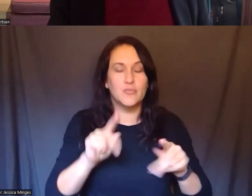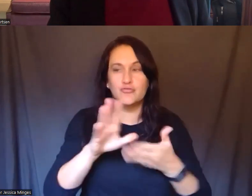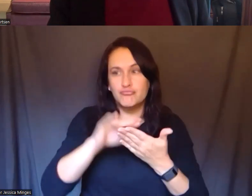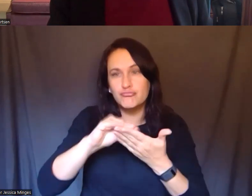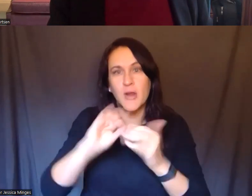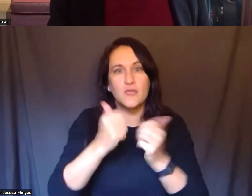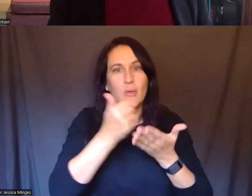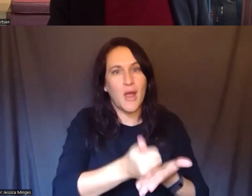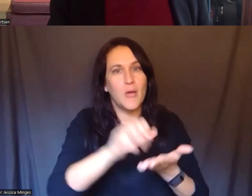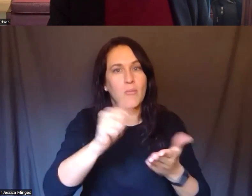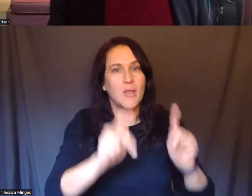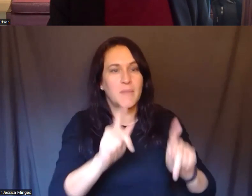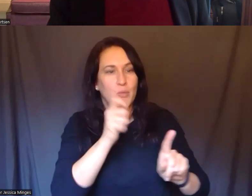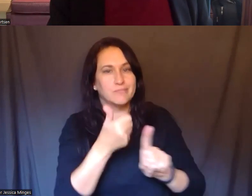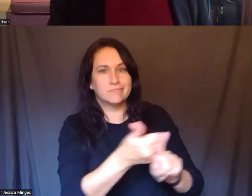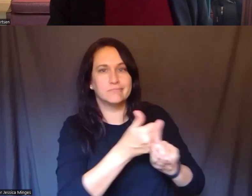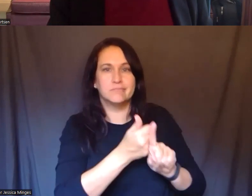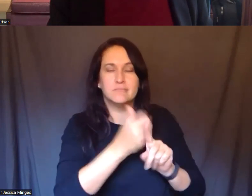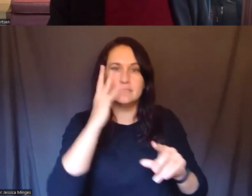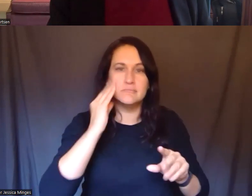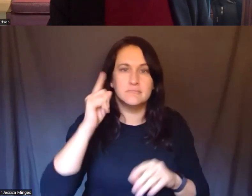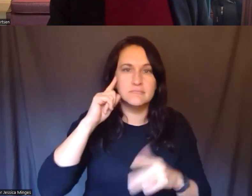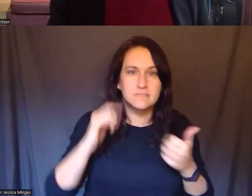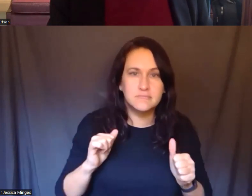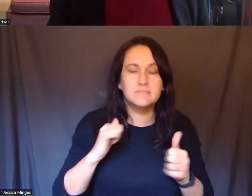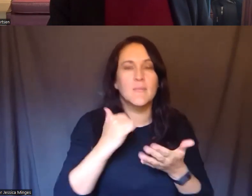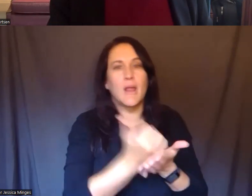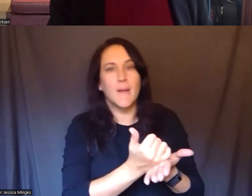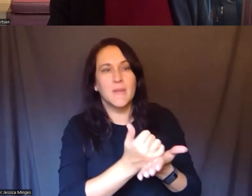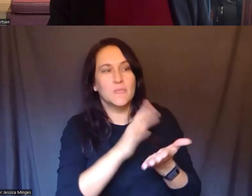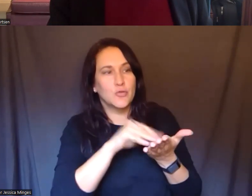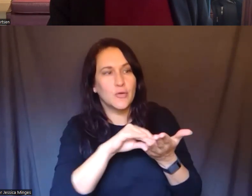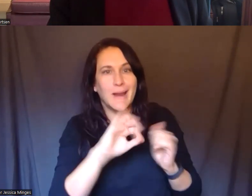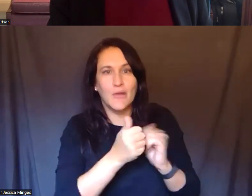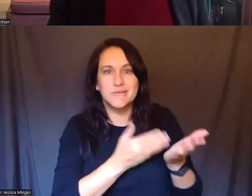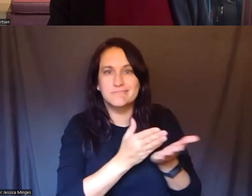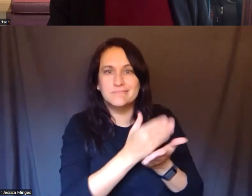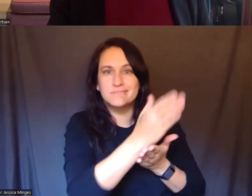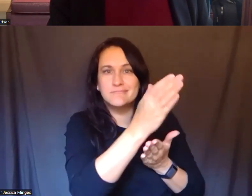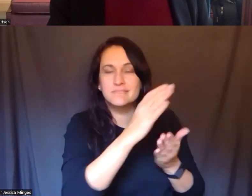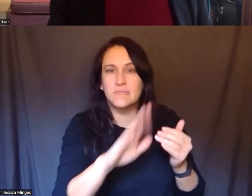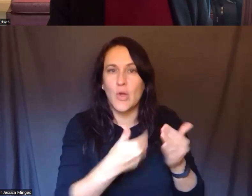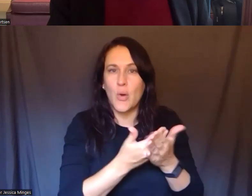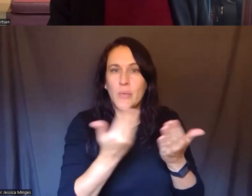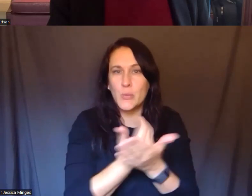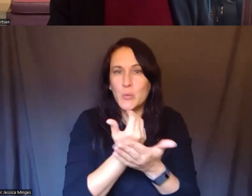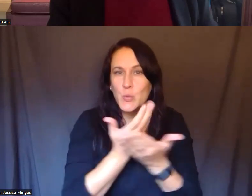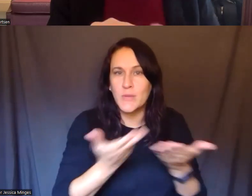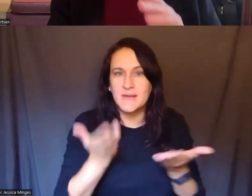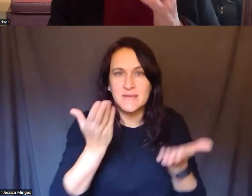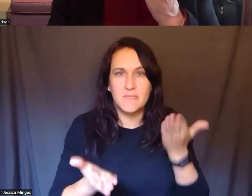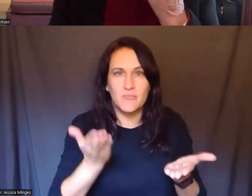are experiencing hearing loss, helping them learn how to navigate all the new things that they may